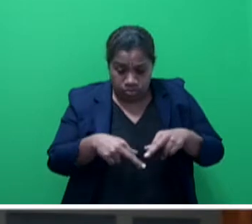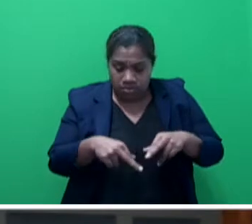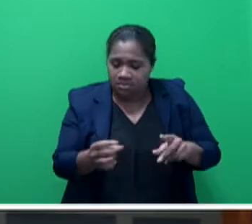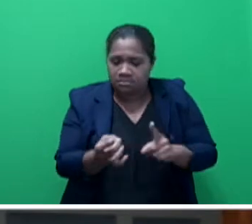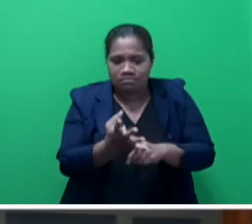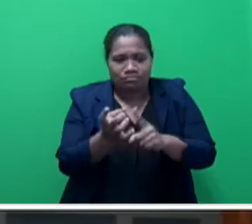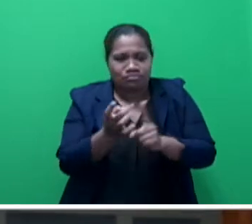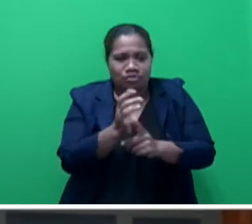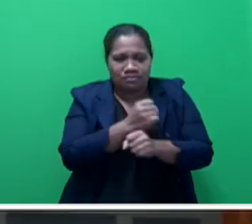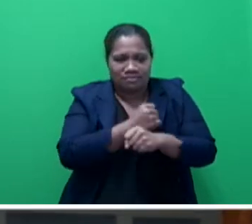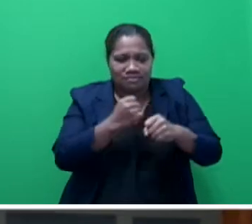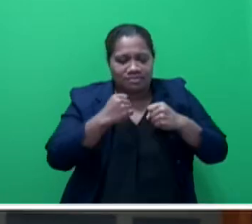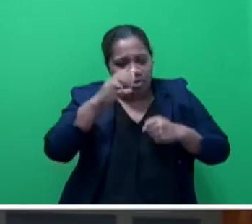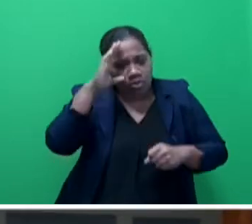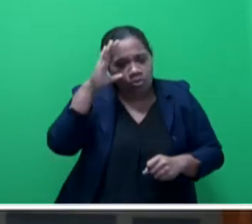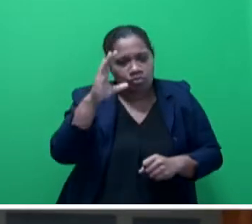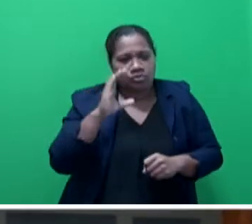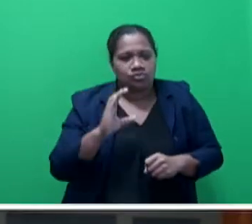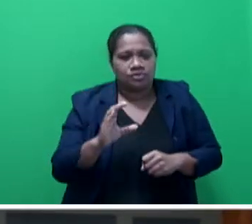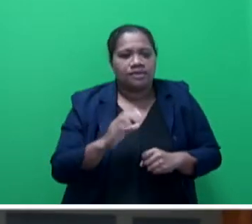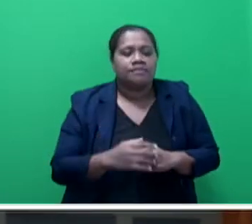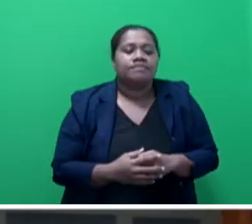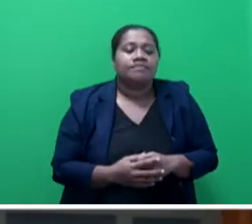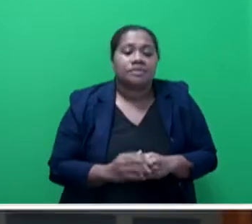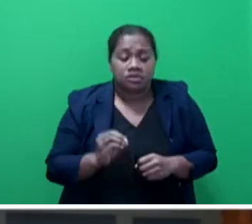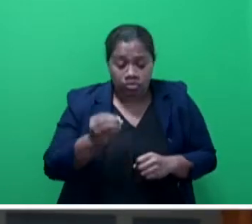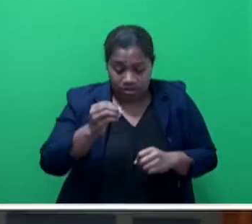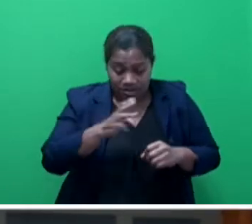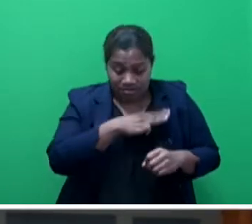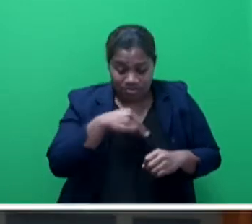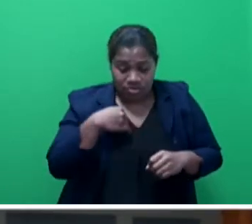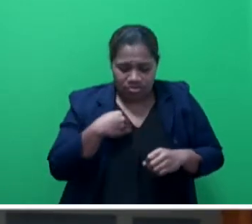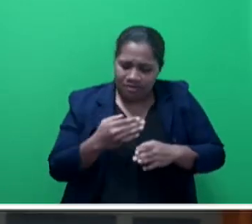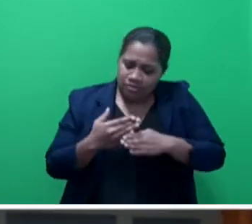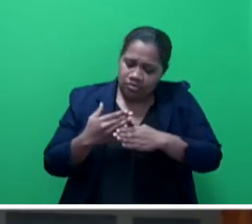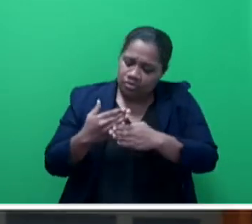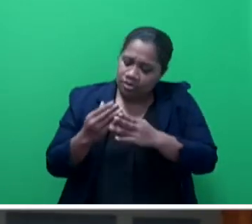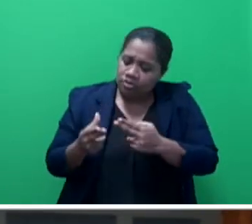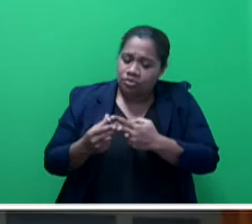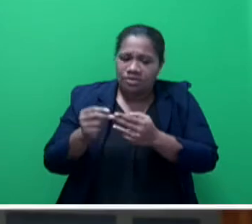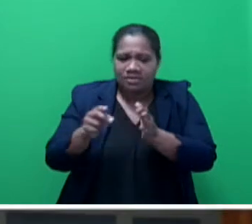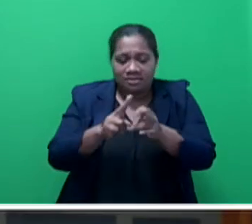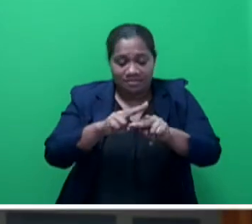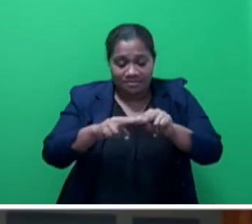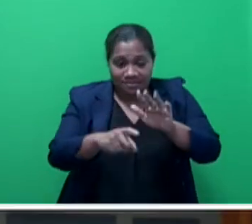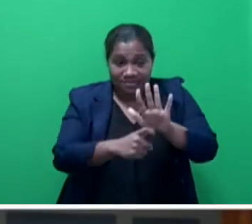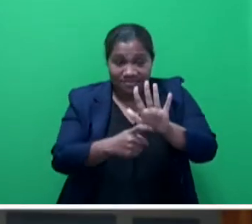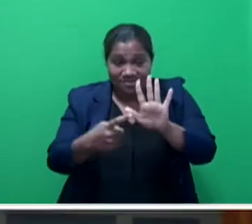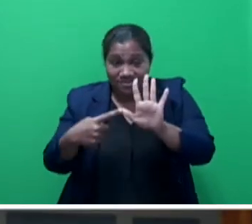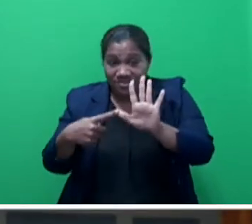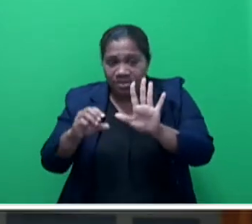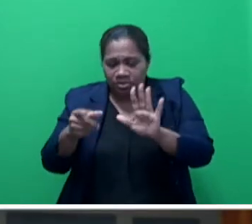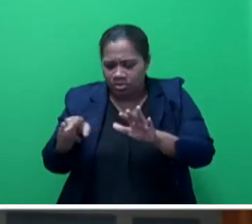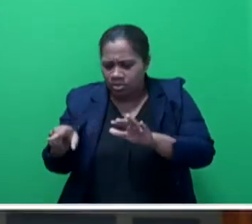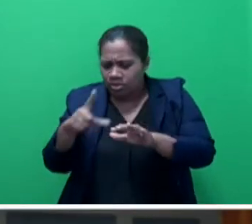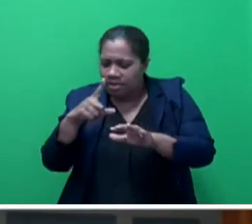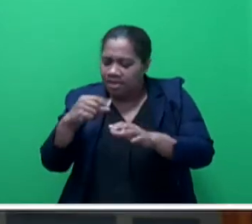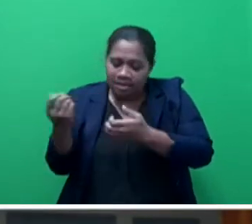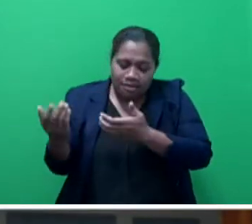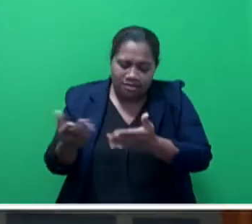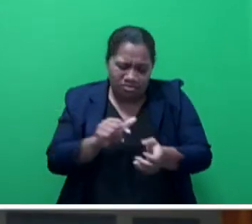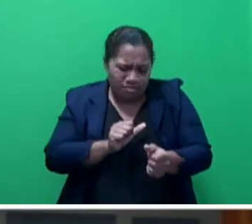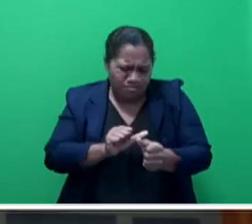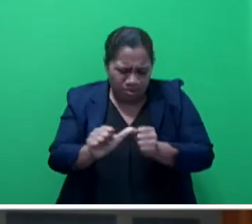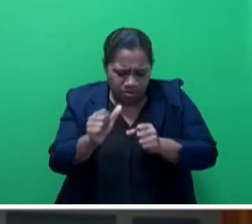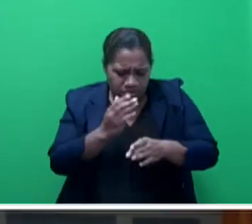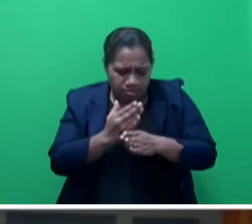country. So the ministry has had to work through the Fiji Roads Authority, which has been trying to give its best within the resource that it has.